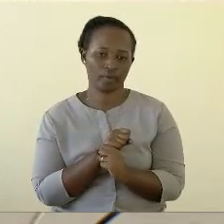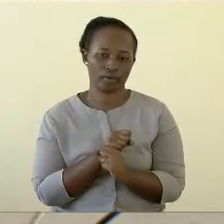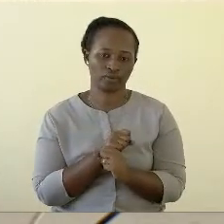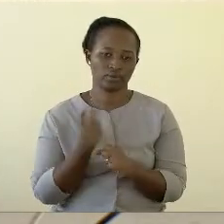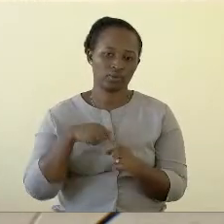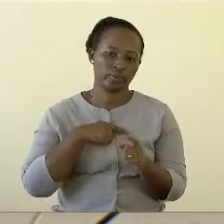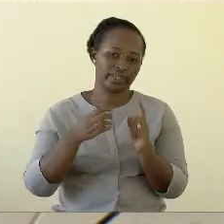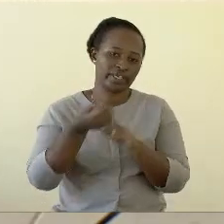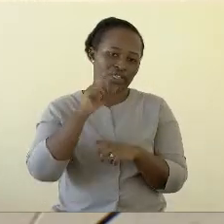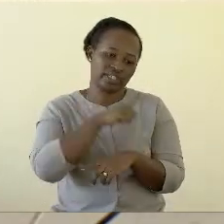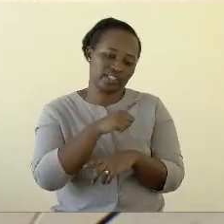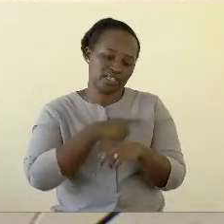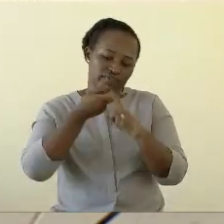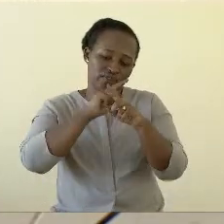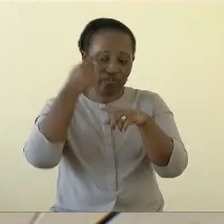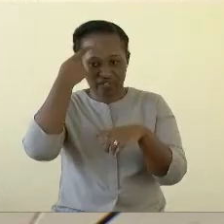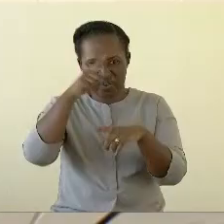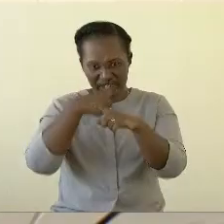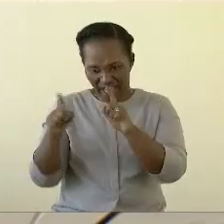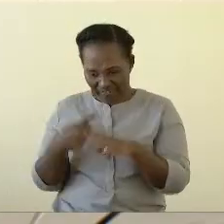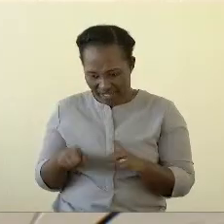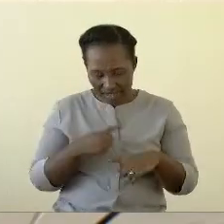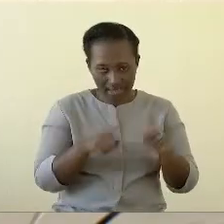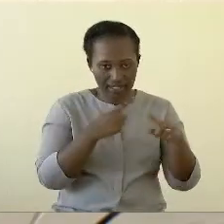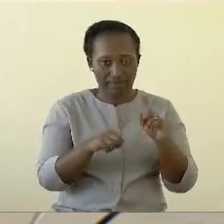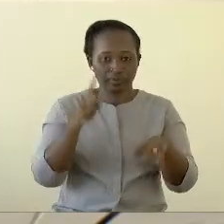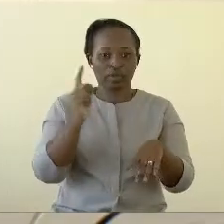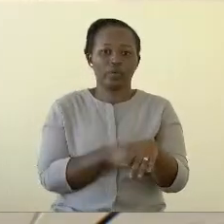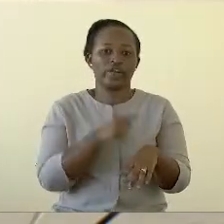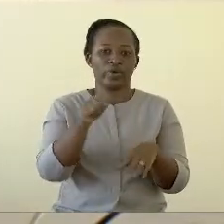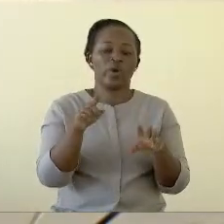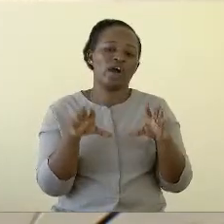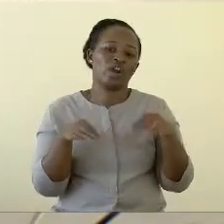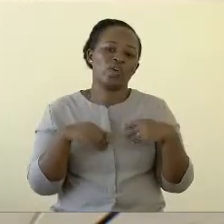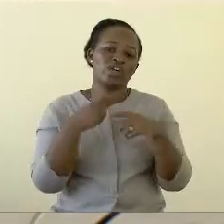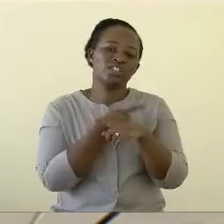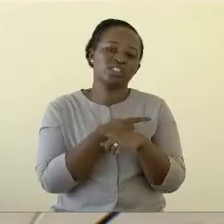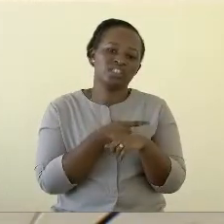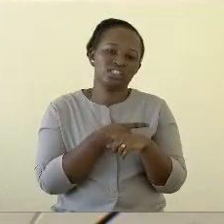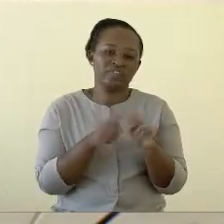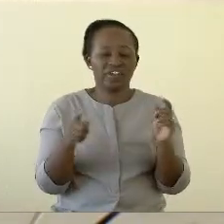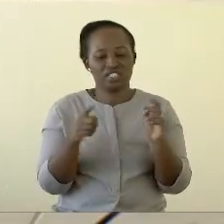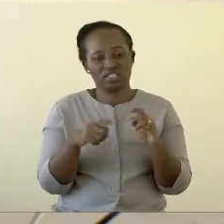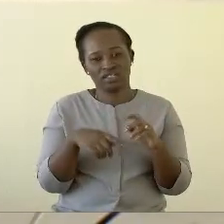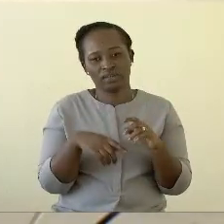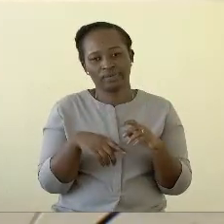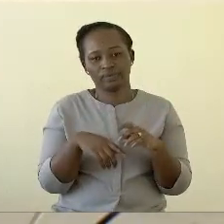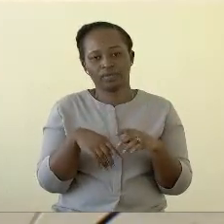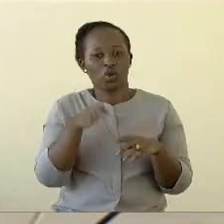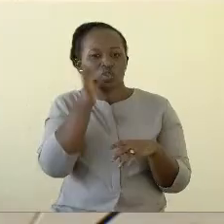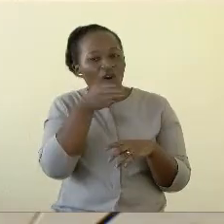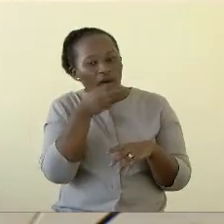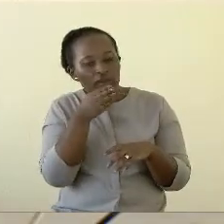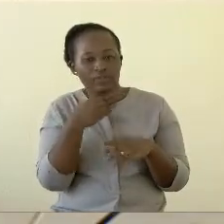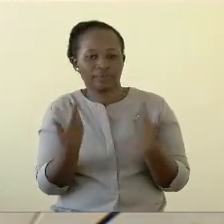We get a chance for diversity when you allow different dogs to do the mating, when you